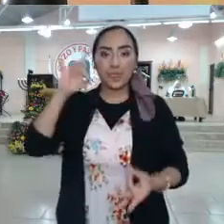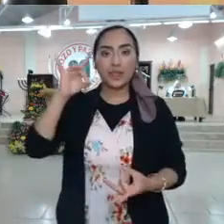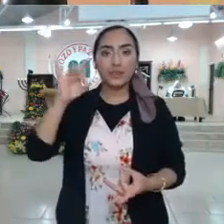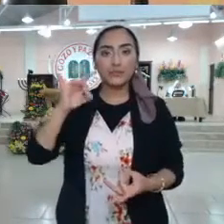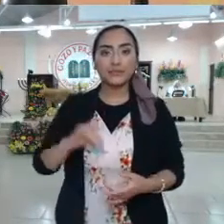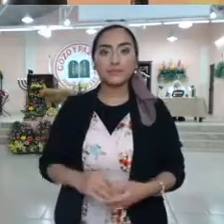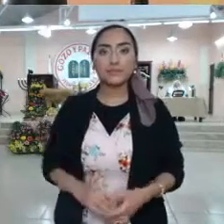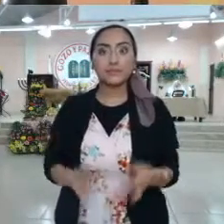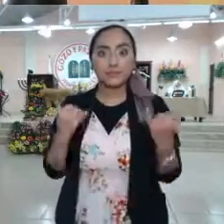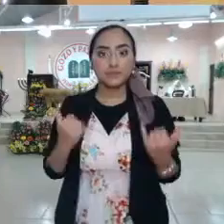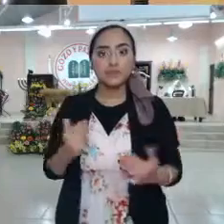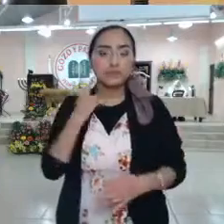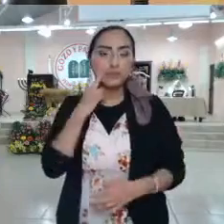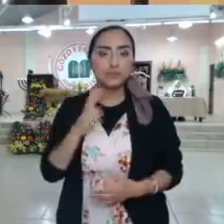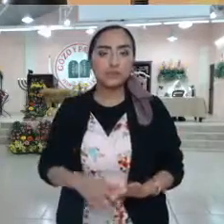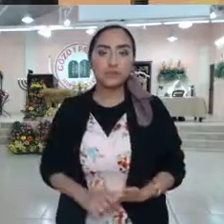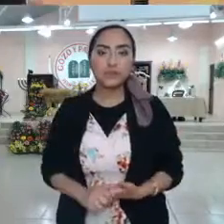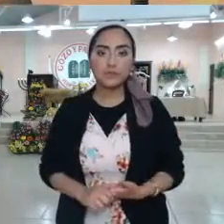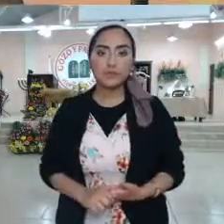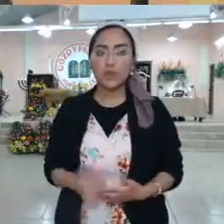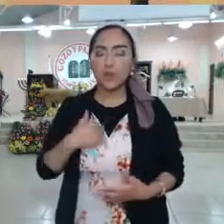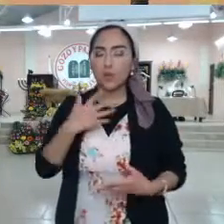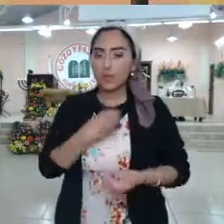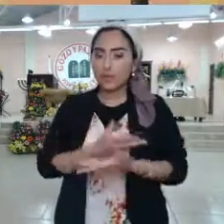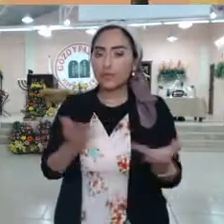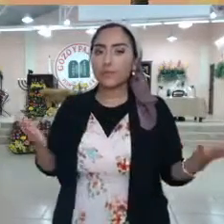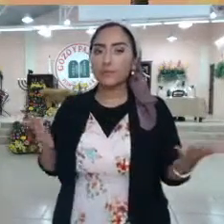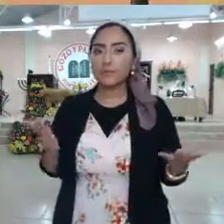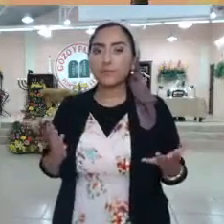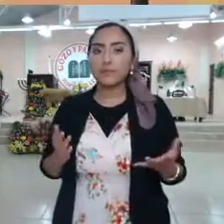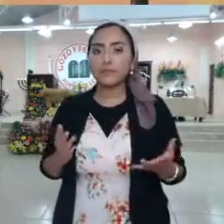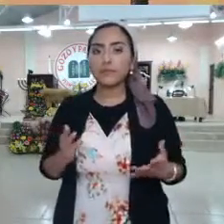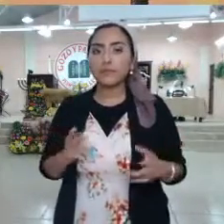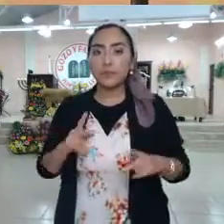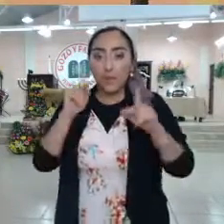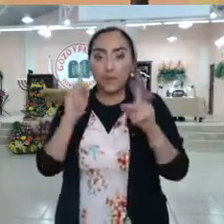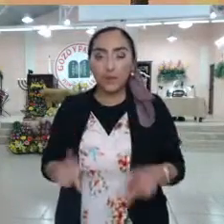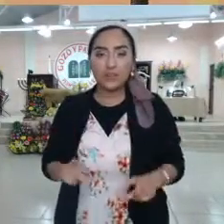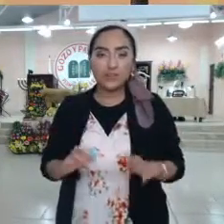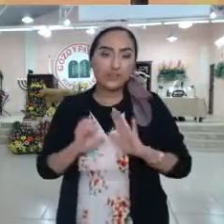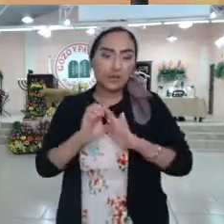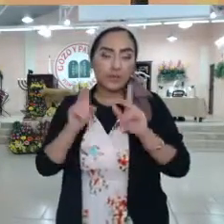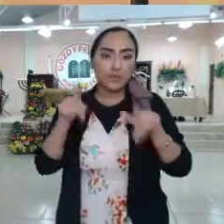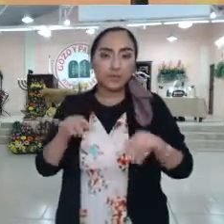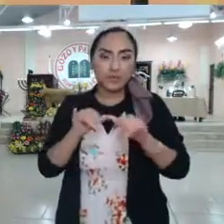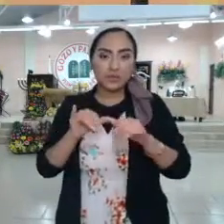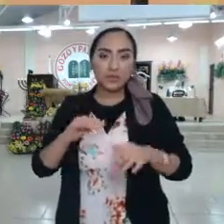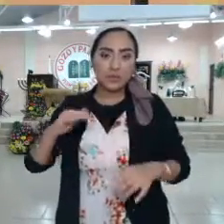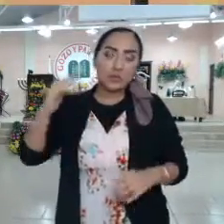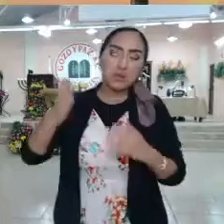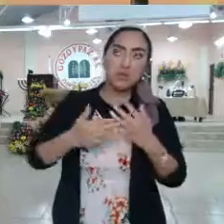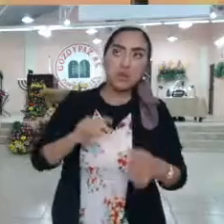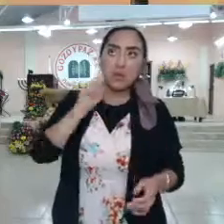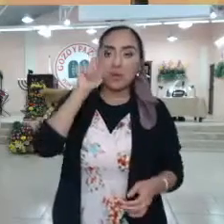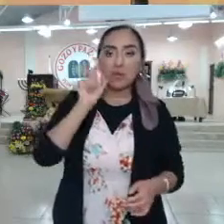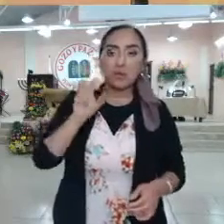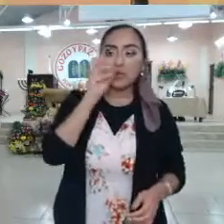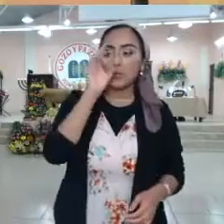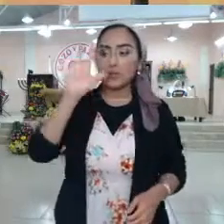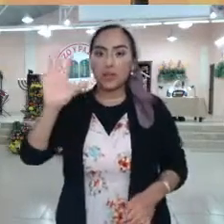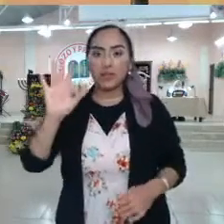get more. Like, and I want to say this. This is the size of a person.